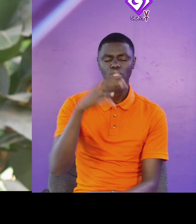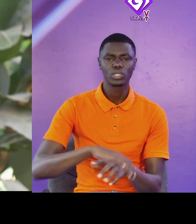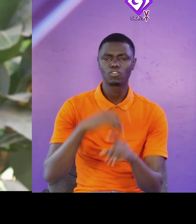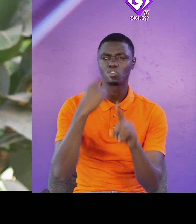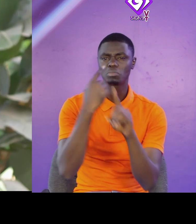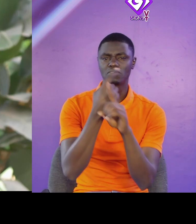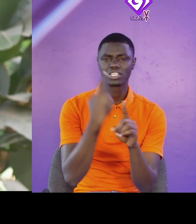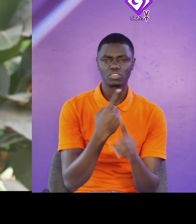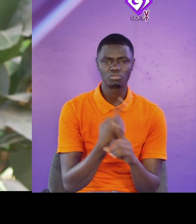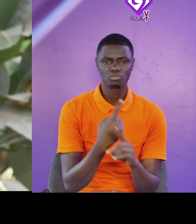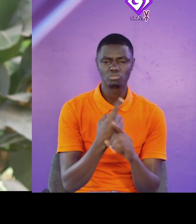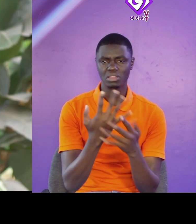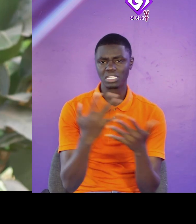devices.